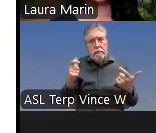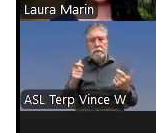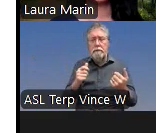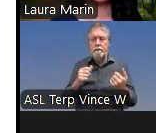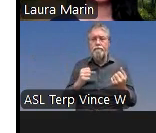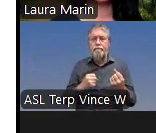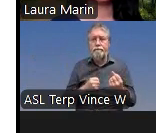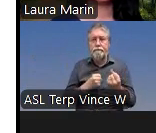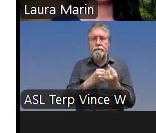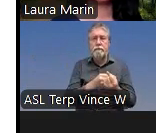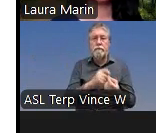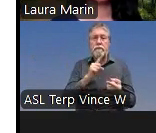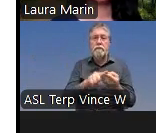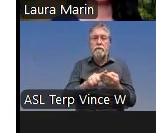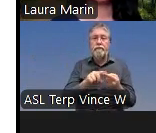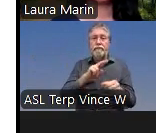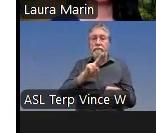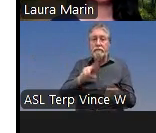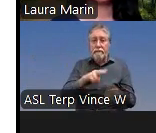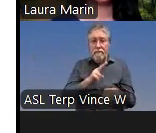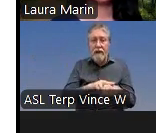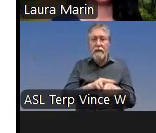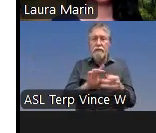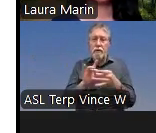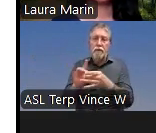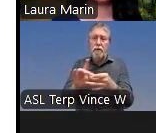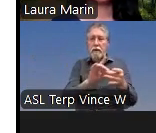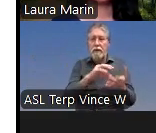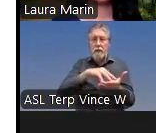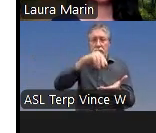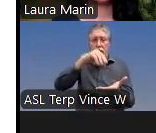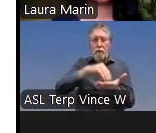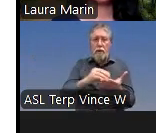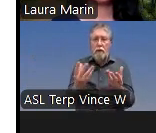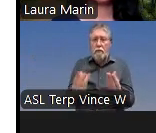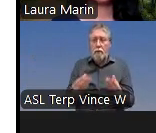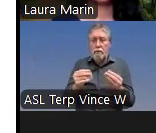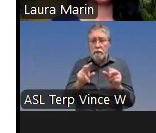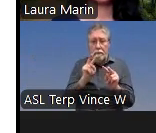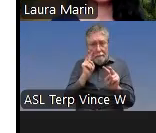to the National Coordinated Soil Moisture Monitoring Network, and